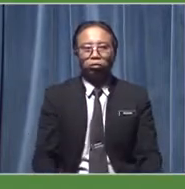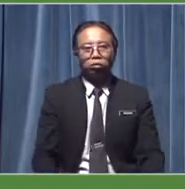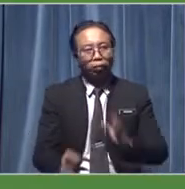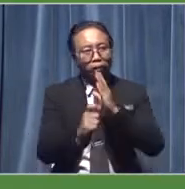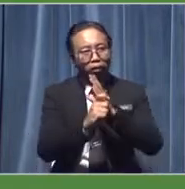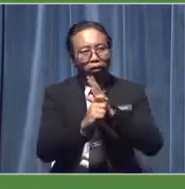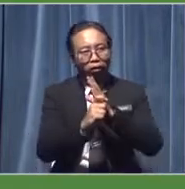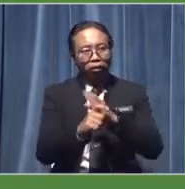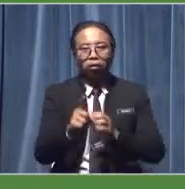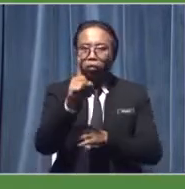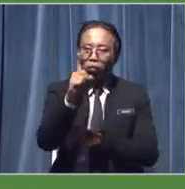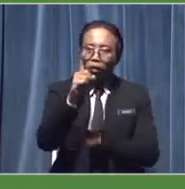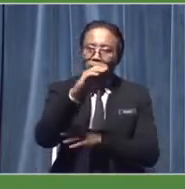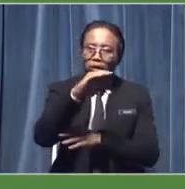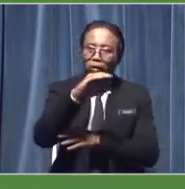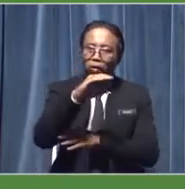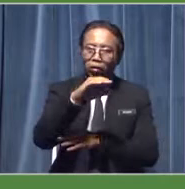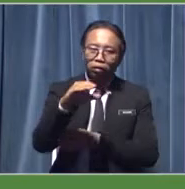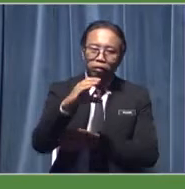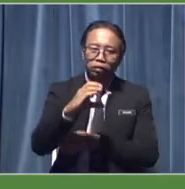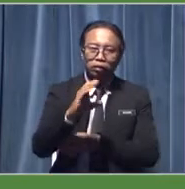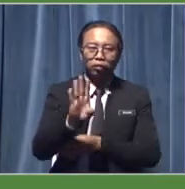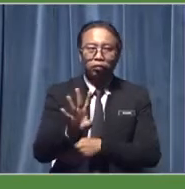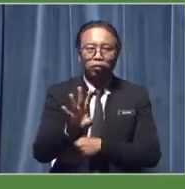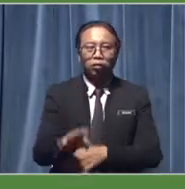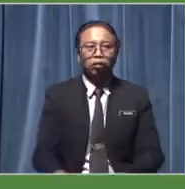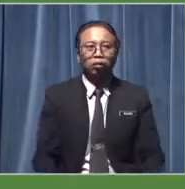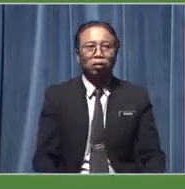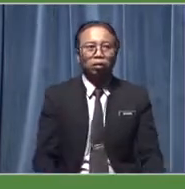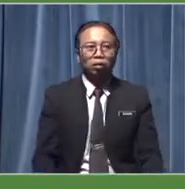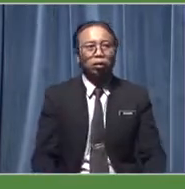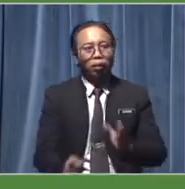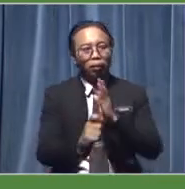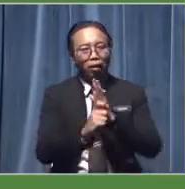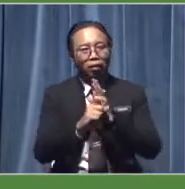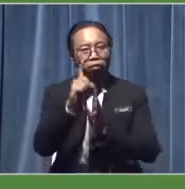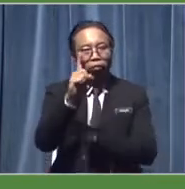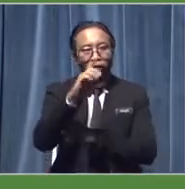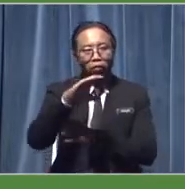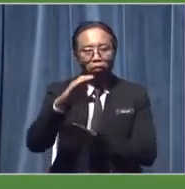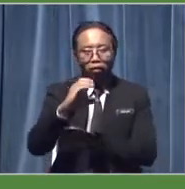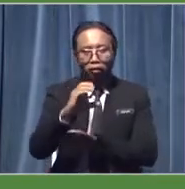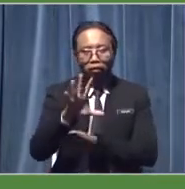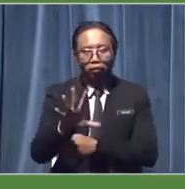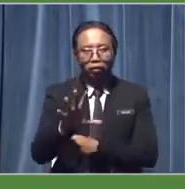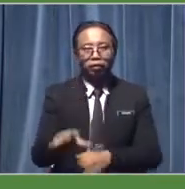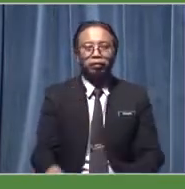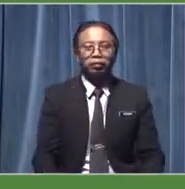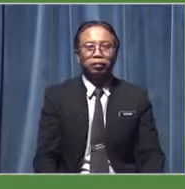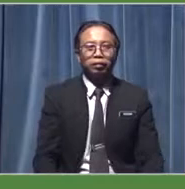plus 1 over C4 plus 1 over C5.